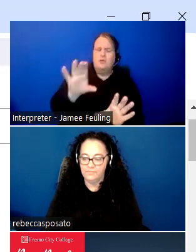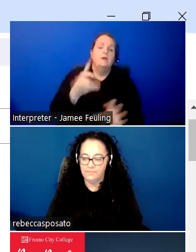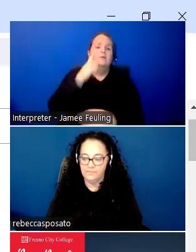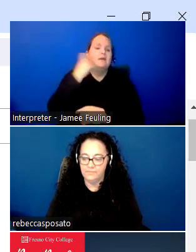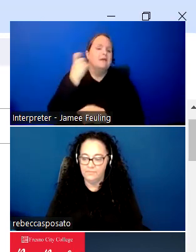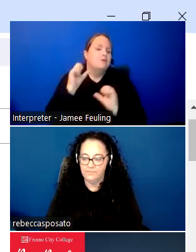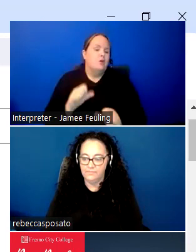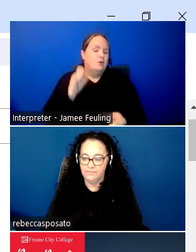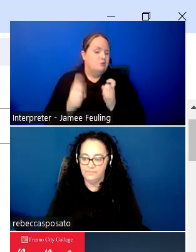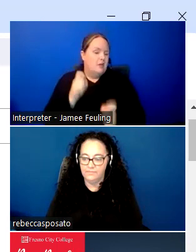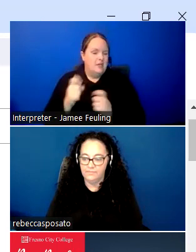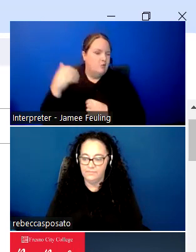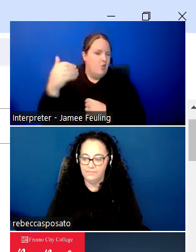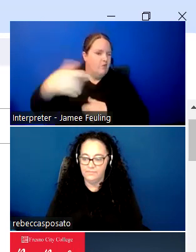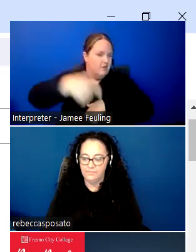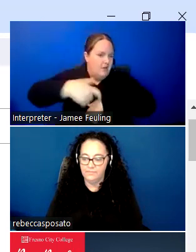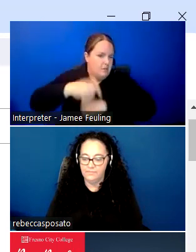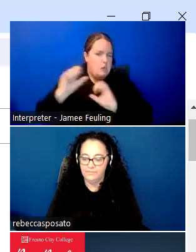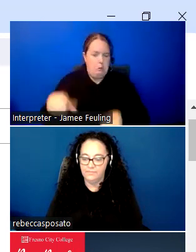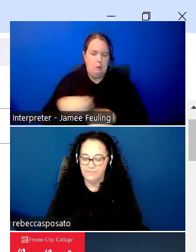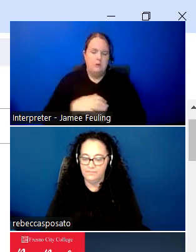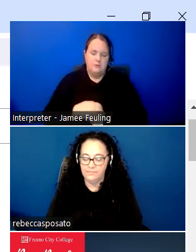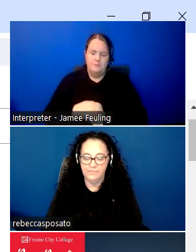may change as you go along.